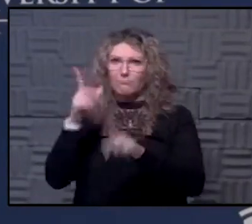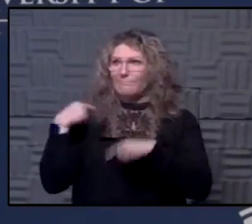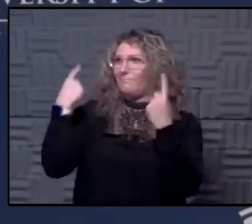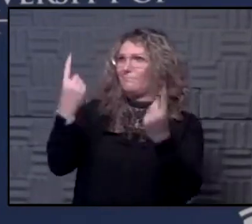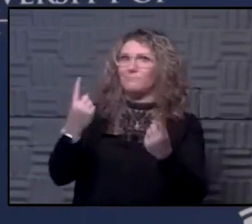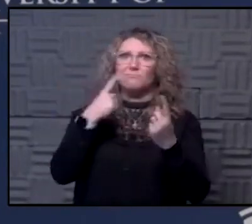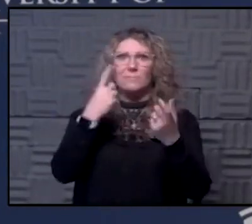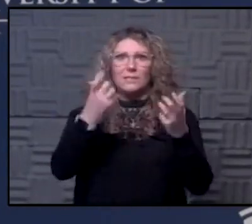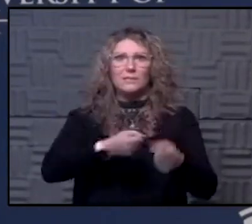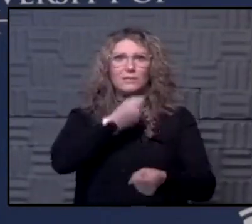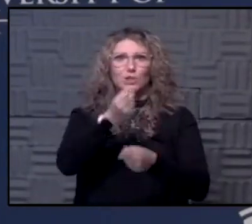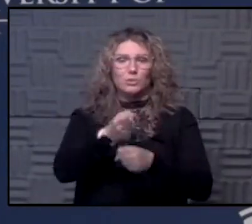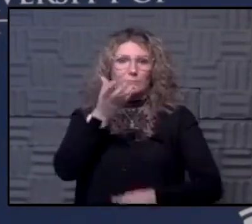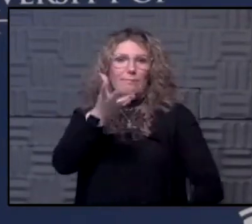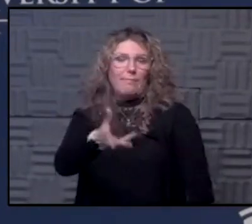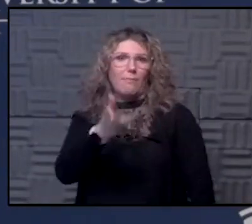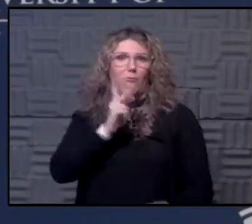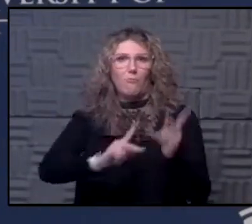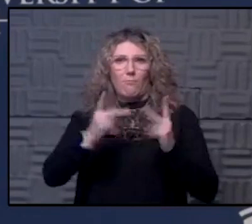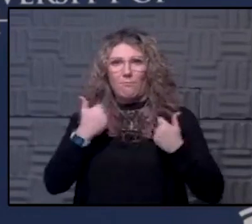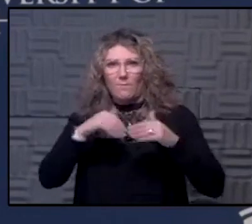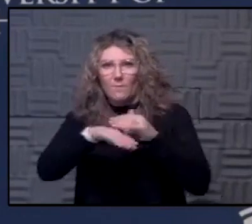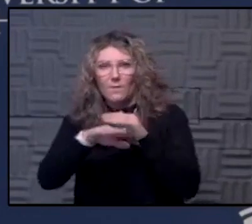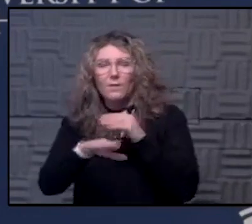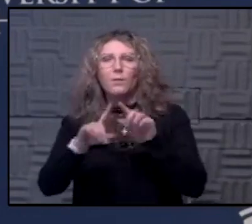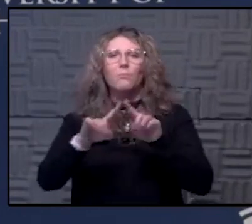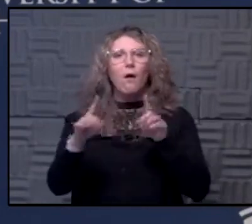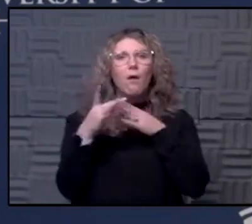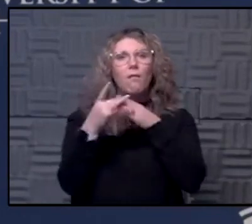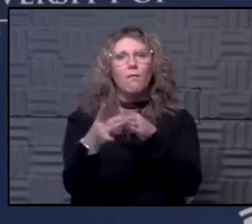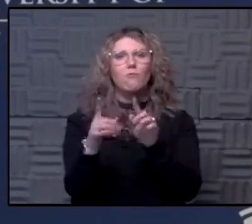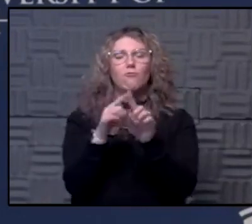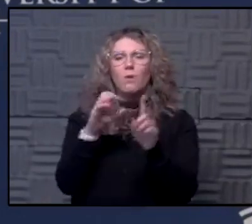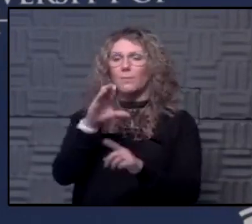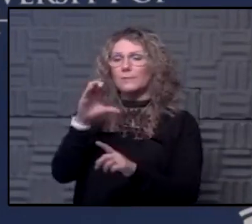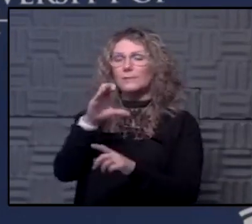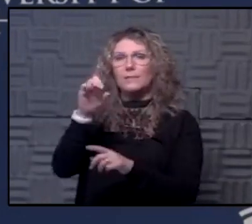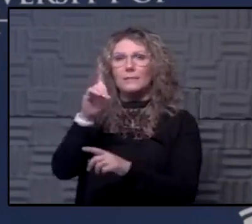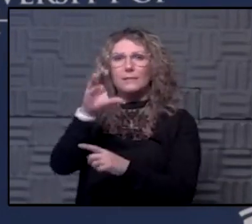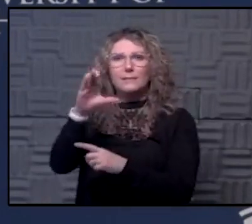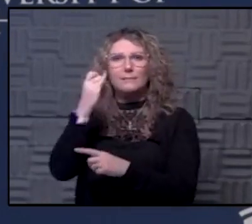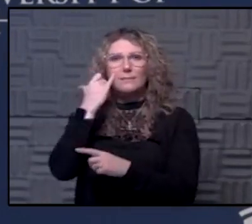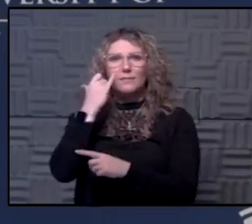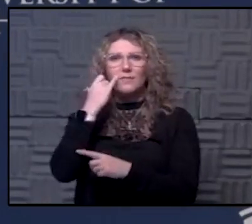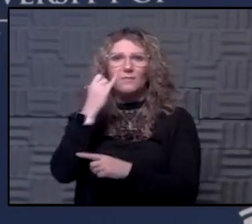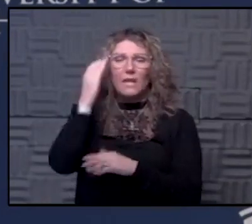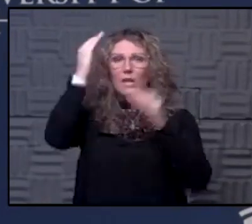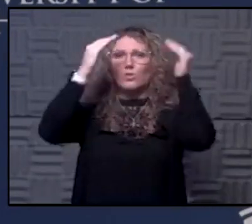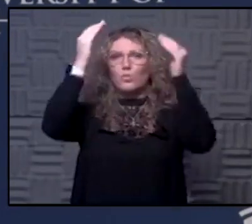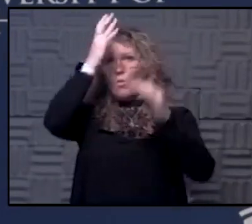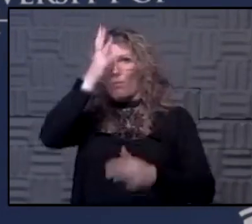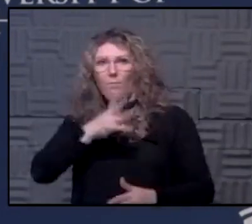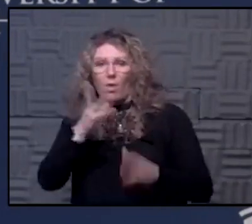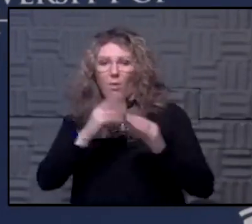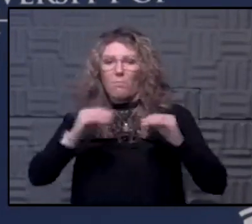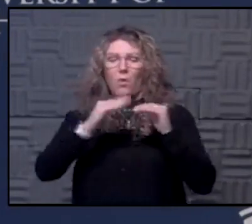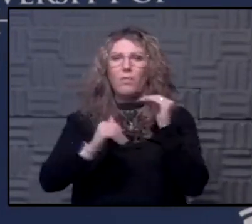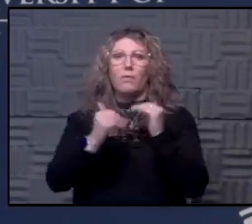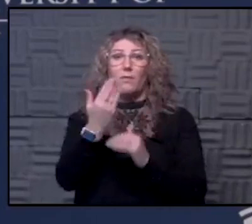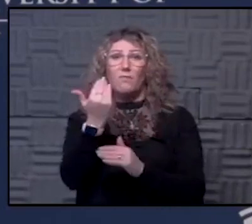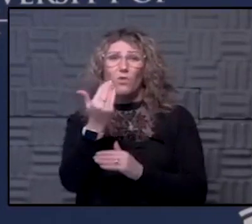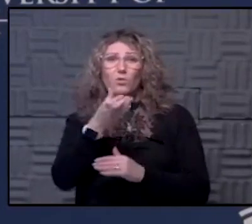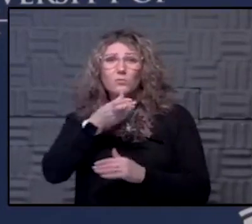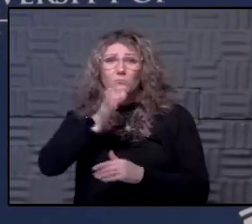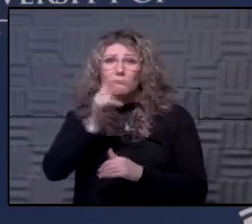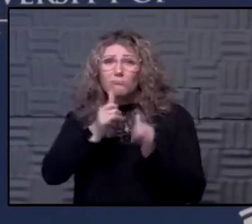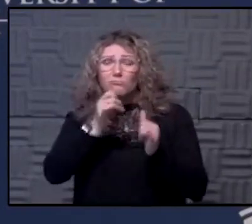there and will continue to be there. But we have guidance from the CDC that if an adult male has more than 14 drinks a week or more than